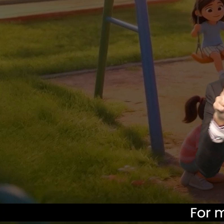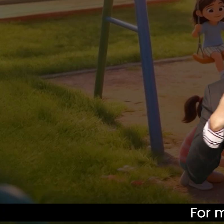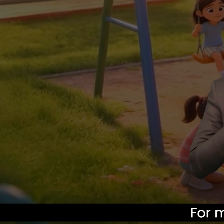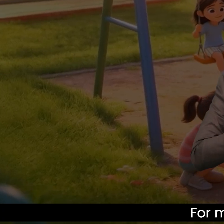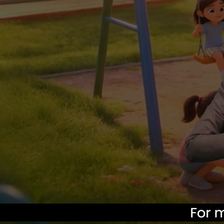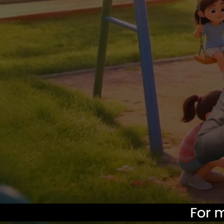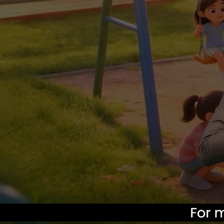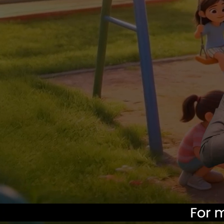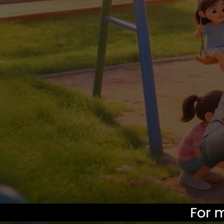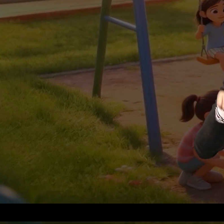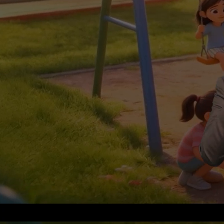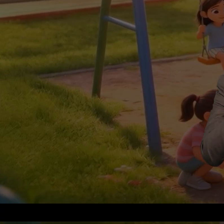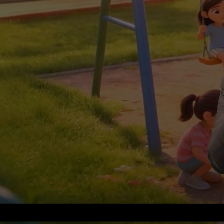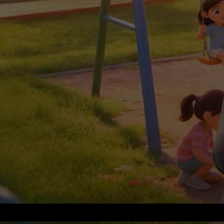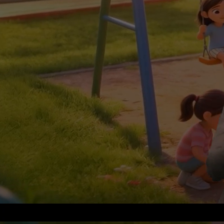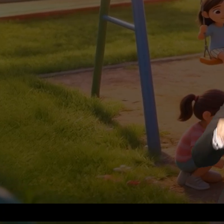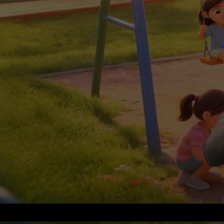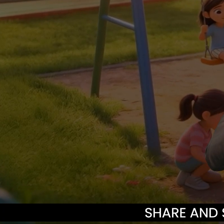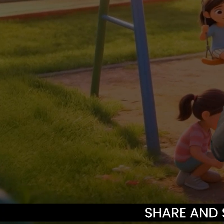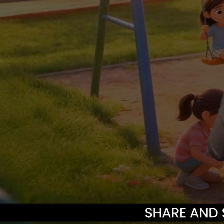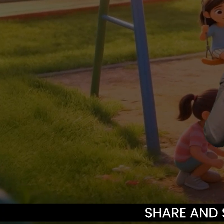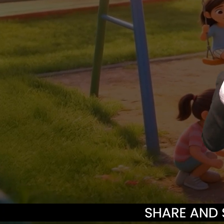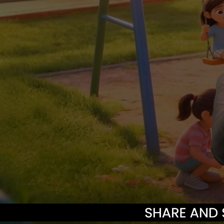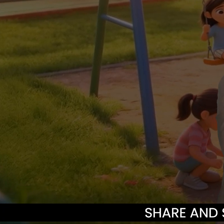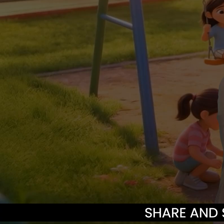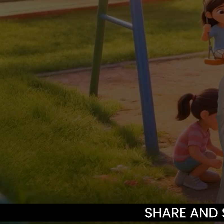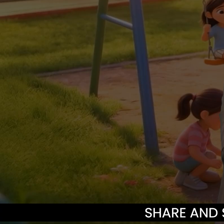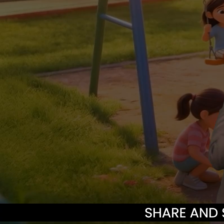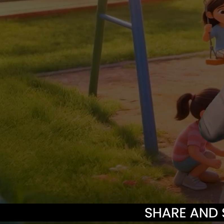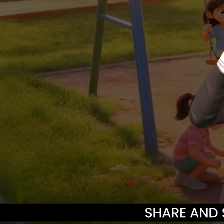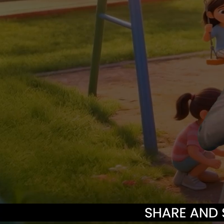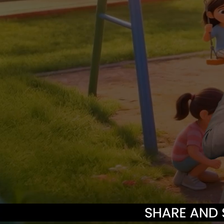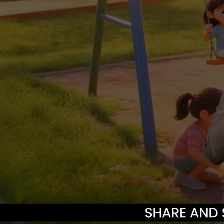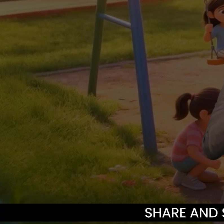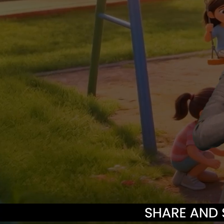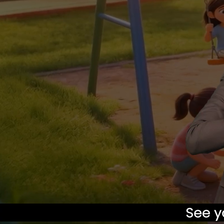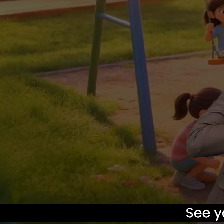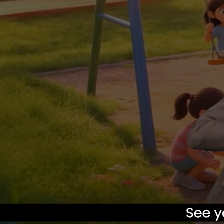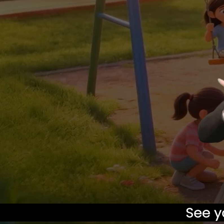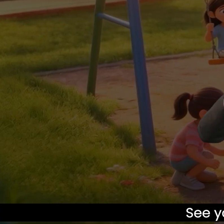For more videos like this, like, share and subscribe to our channel.